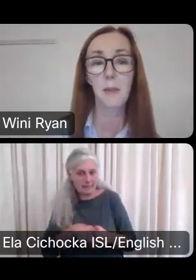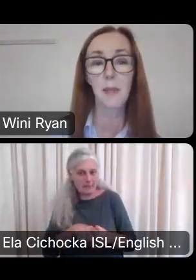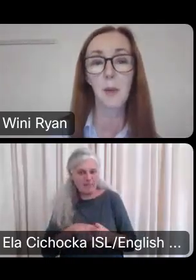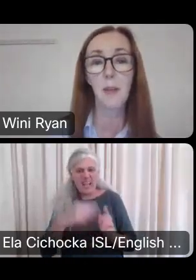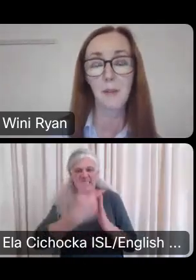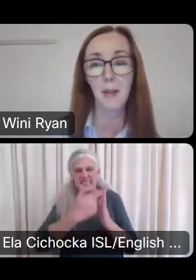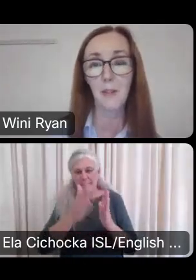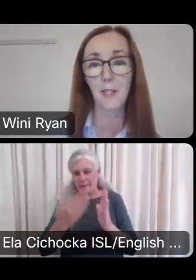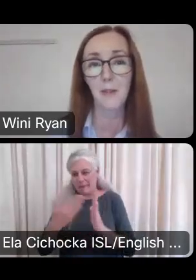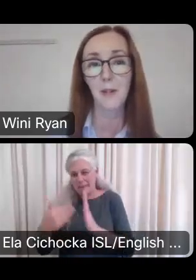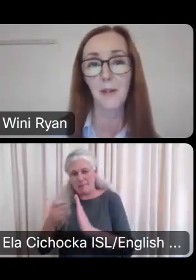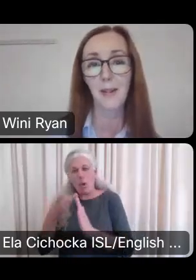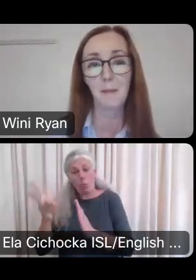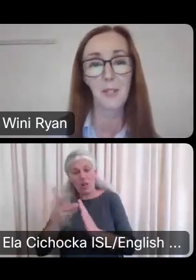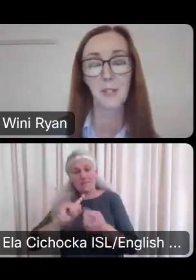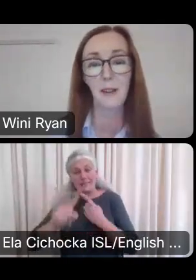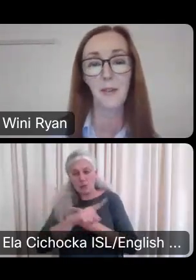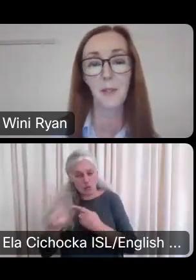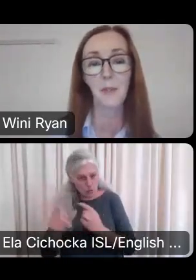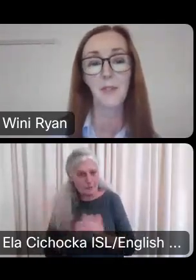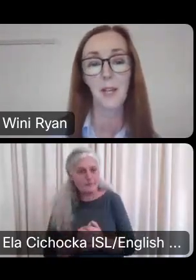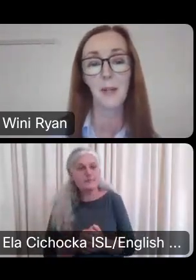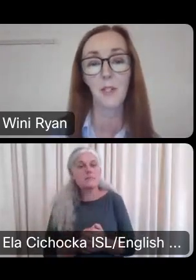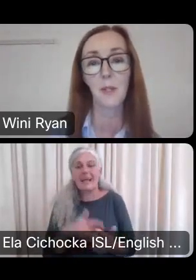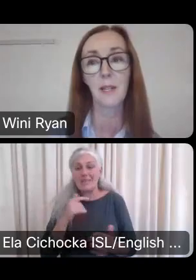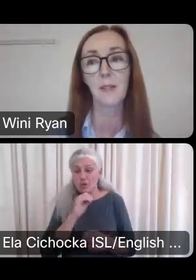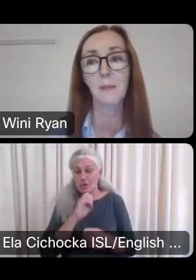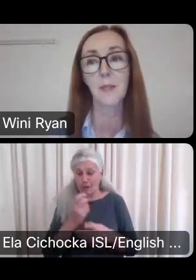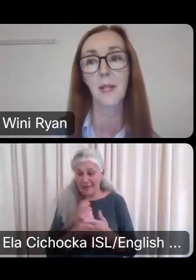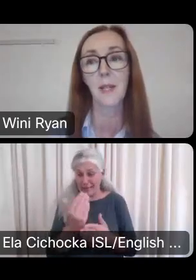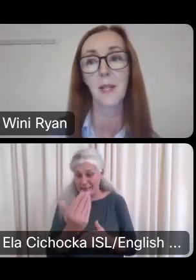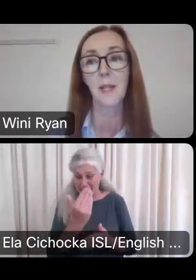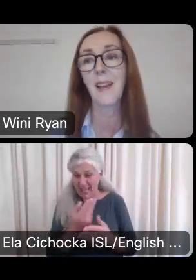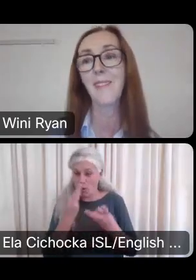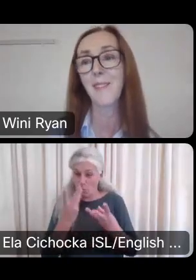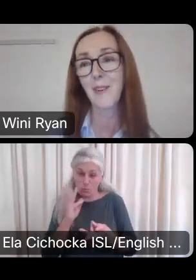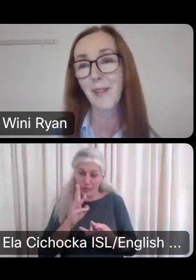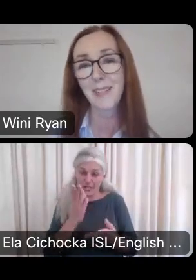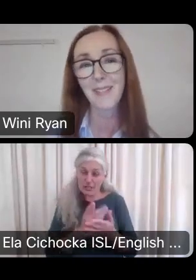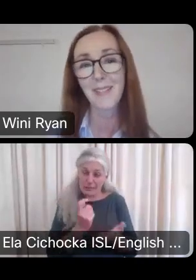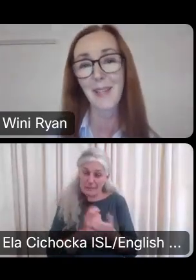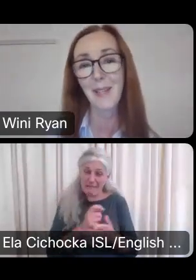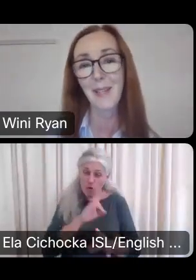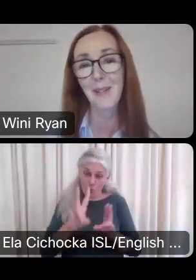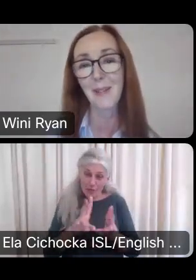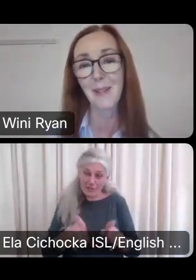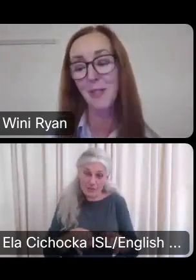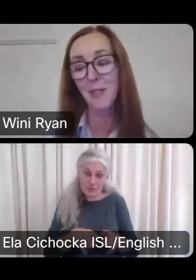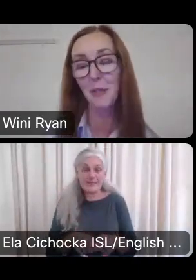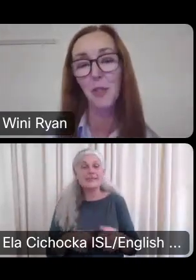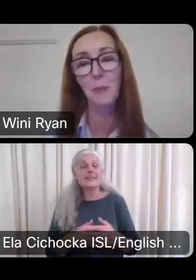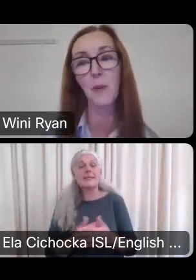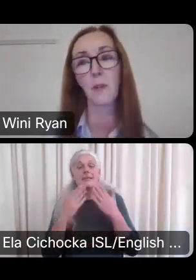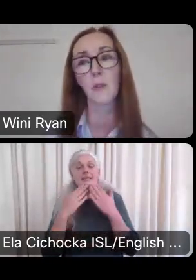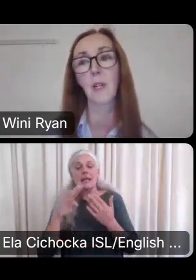slides, but they will be coming out to you on I feel we don't have time, and I do want to leave some time for questions. Thank you, Patricia.